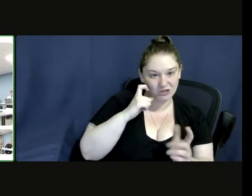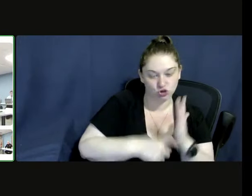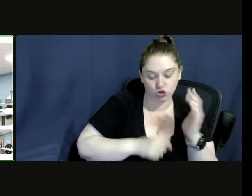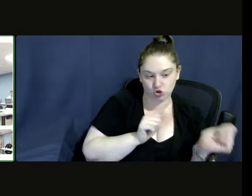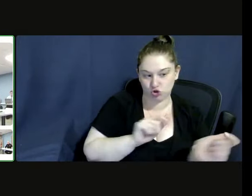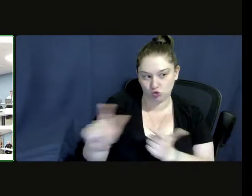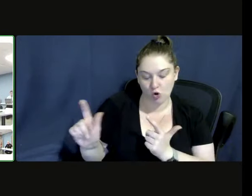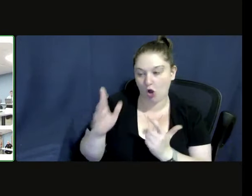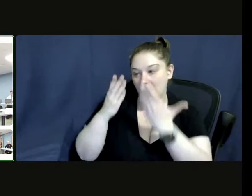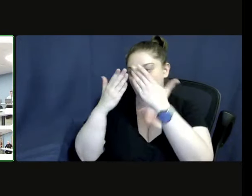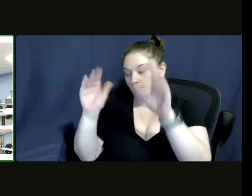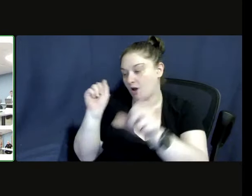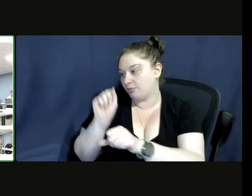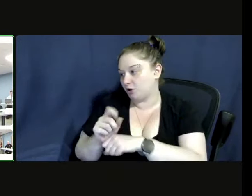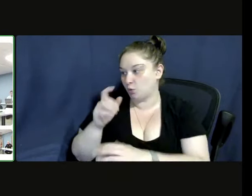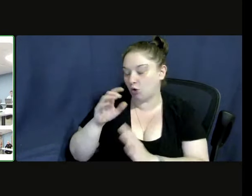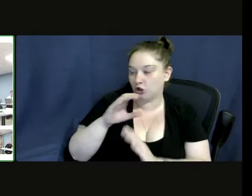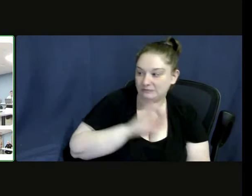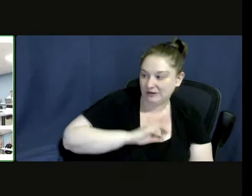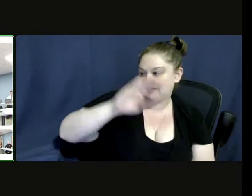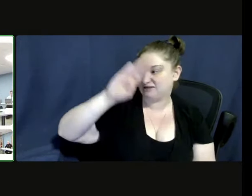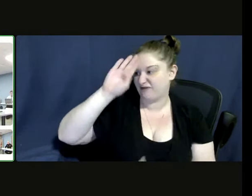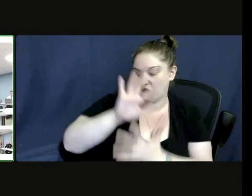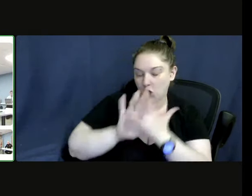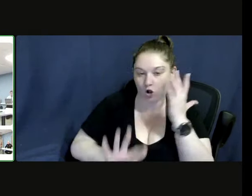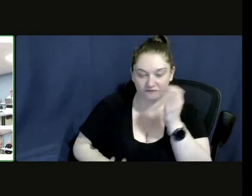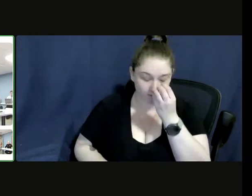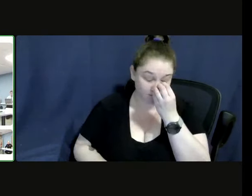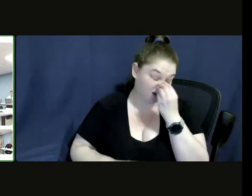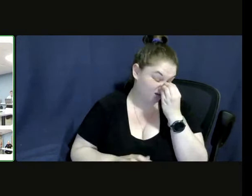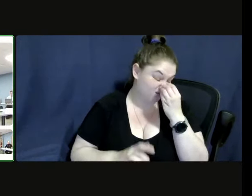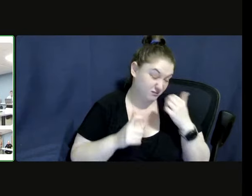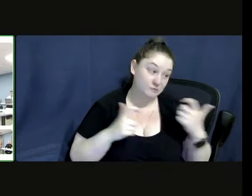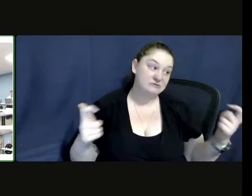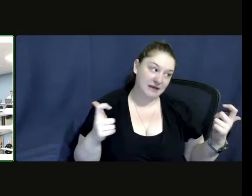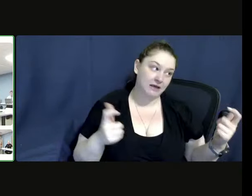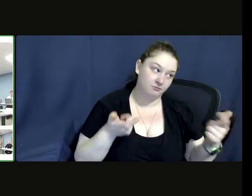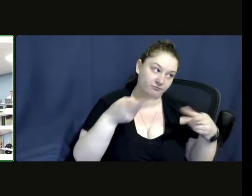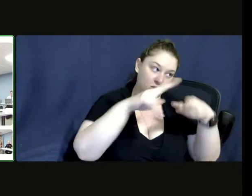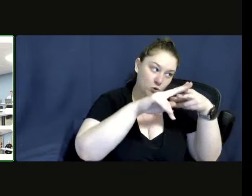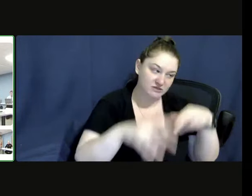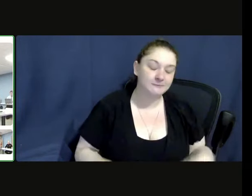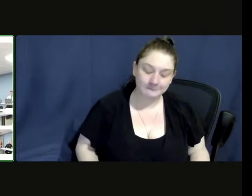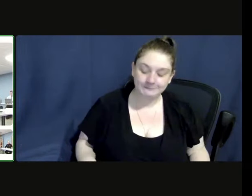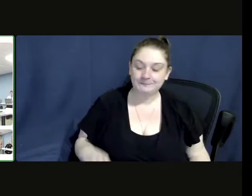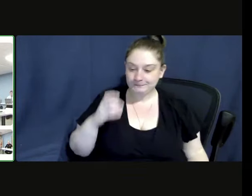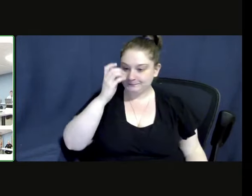Public Works, Police, Fire are the main ones. And it was a big, it was a big increase.